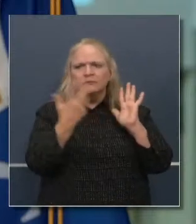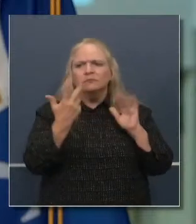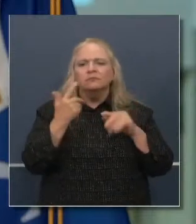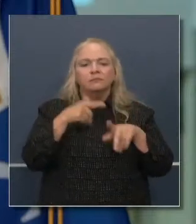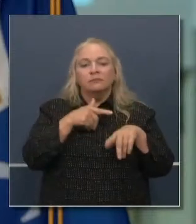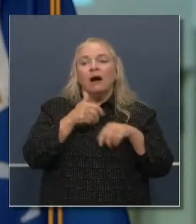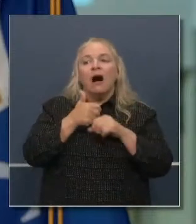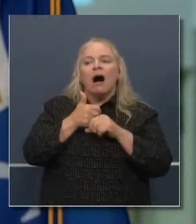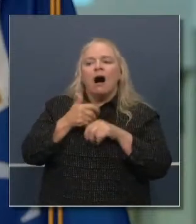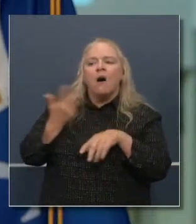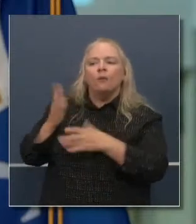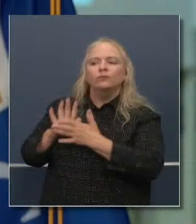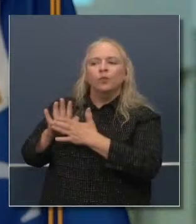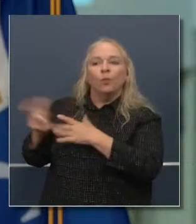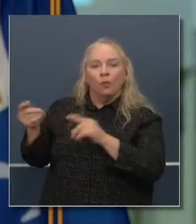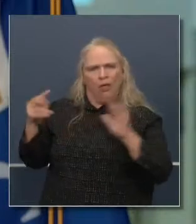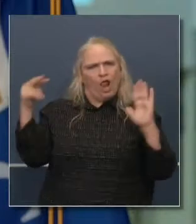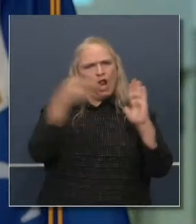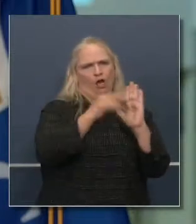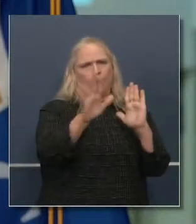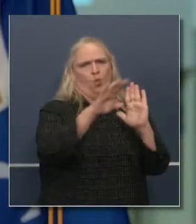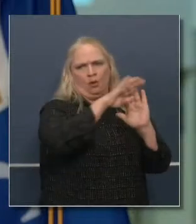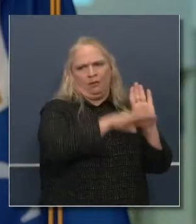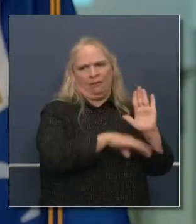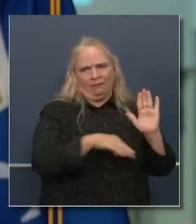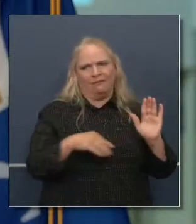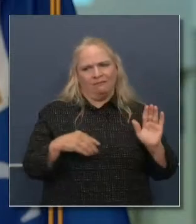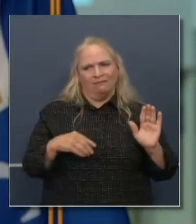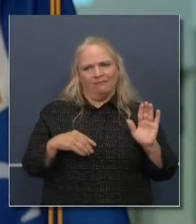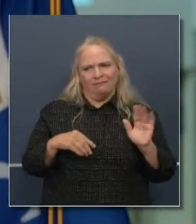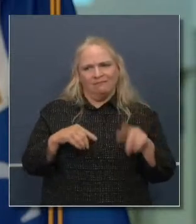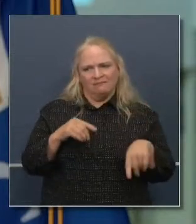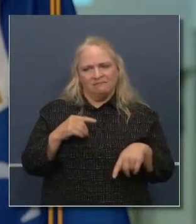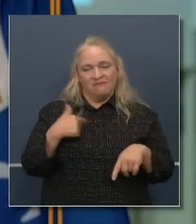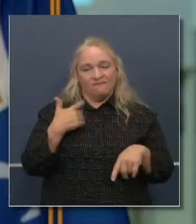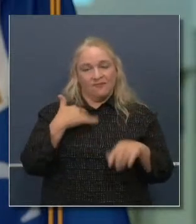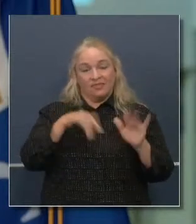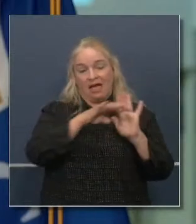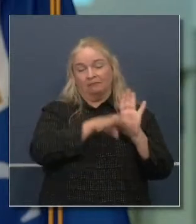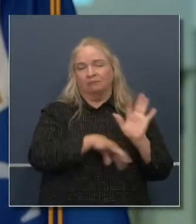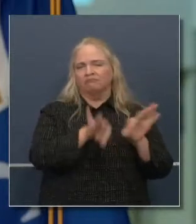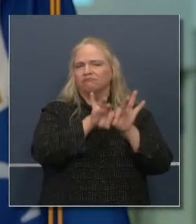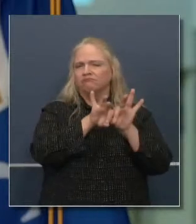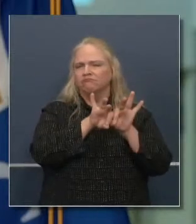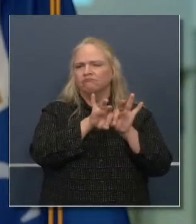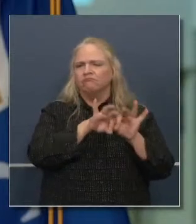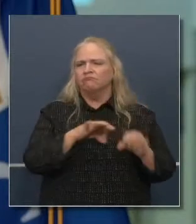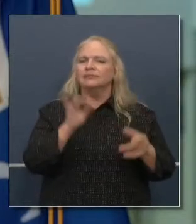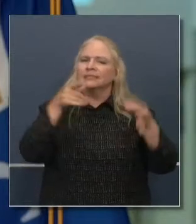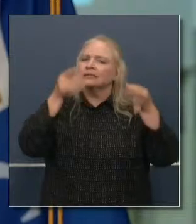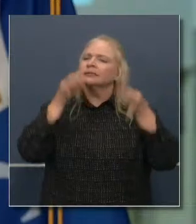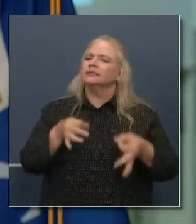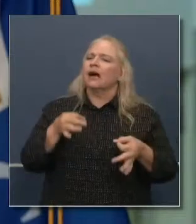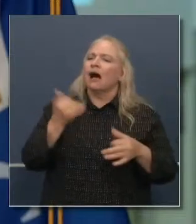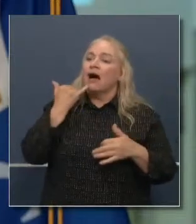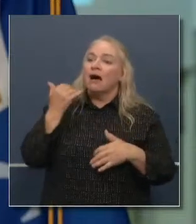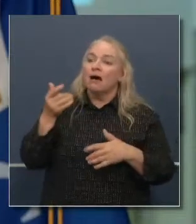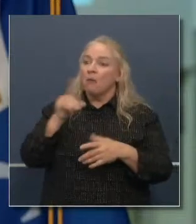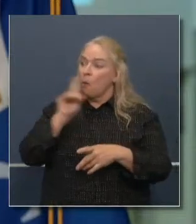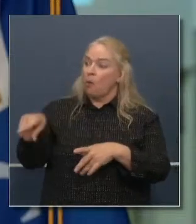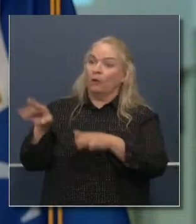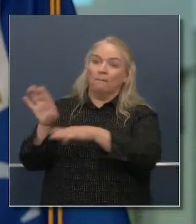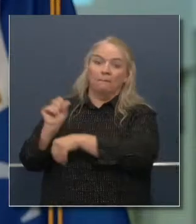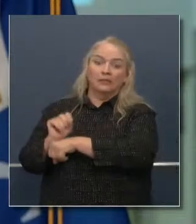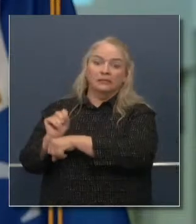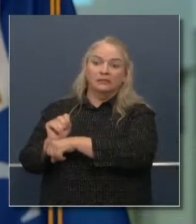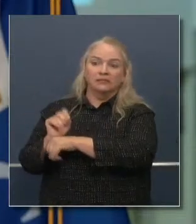If that's not leading to a conclusion that you should anticipate even more, I would disabuse you that. It